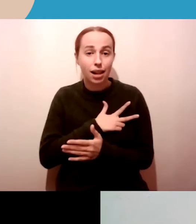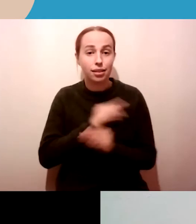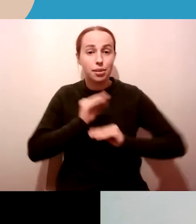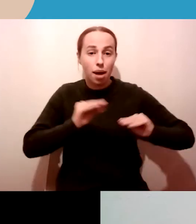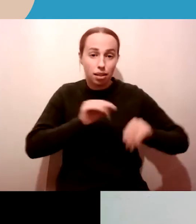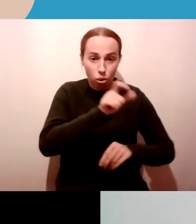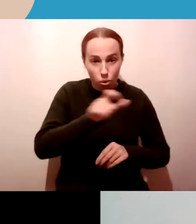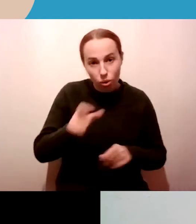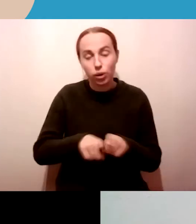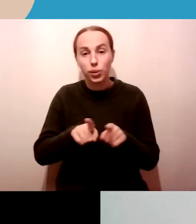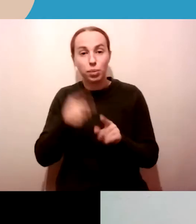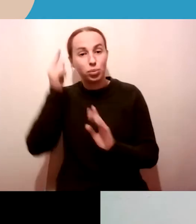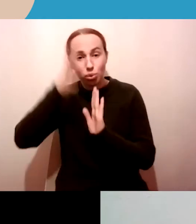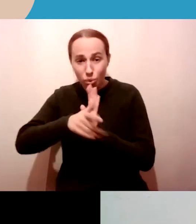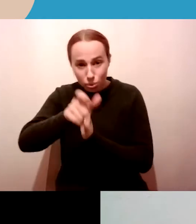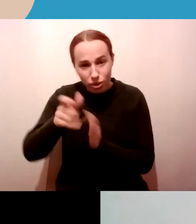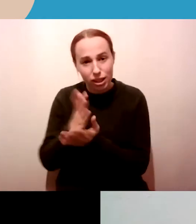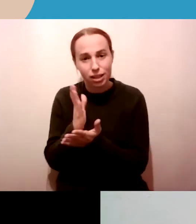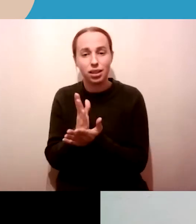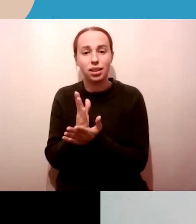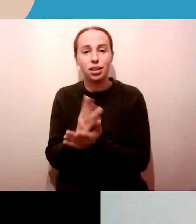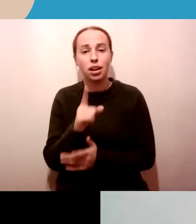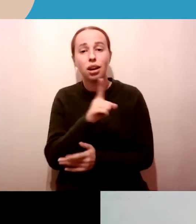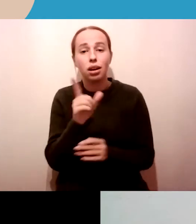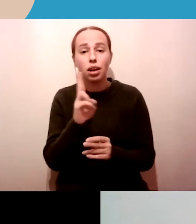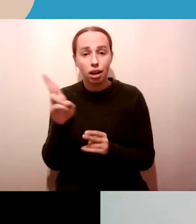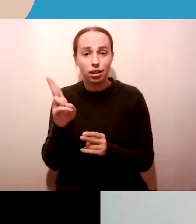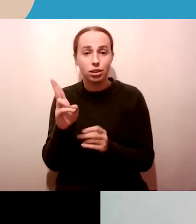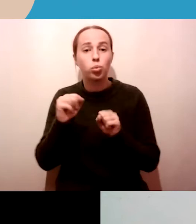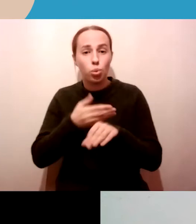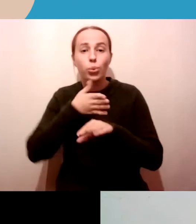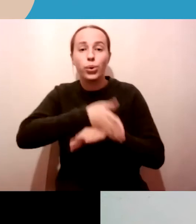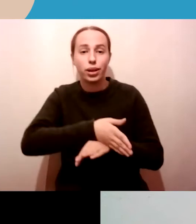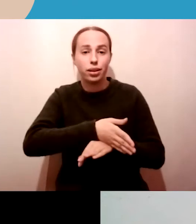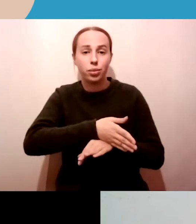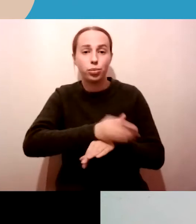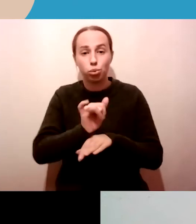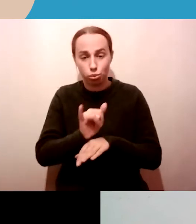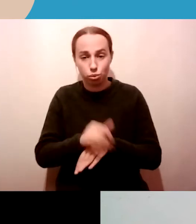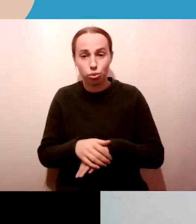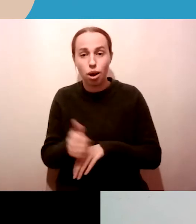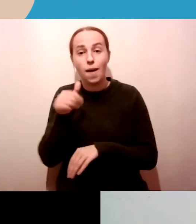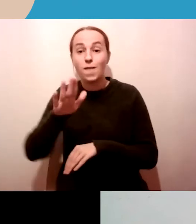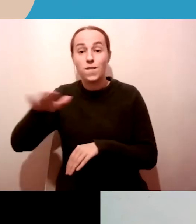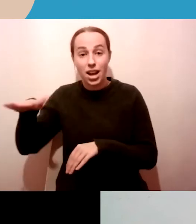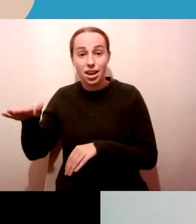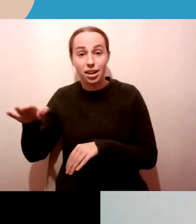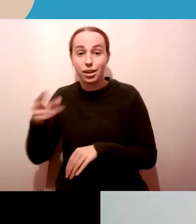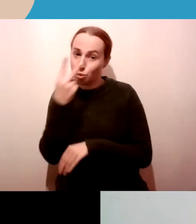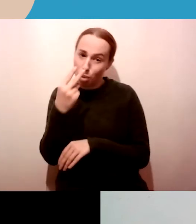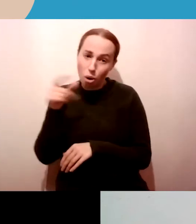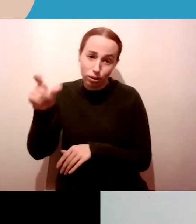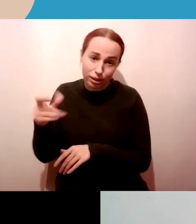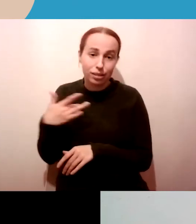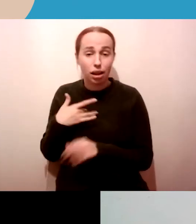have social teachers, we have psychologists, but it is very important for a child